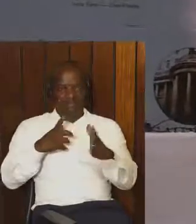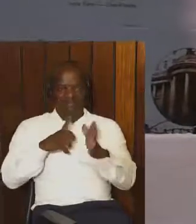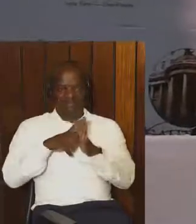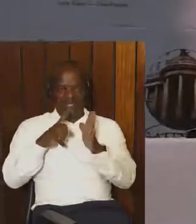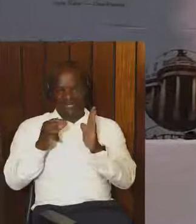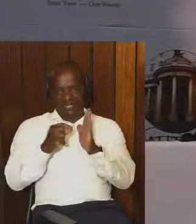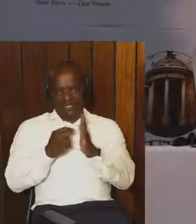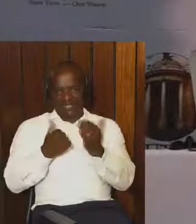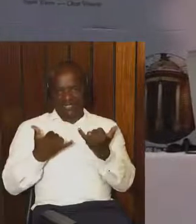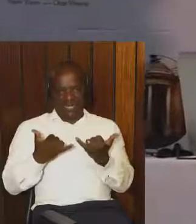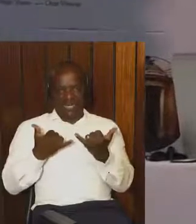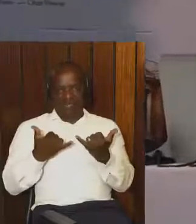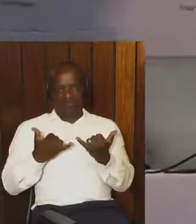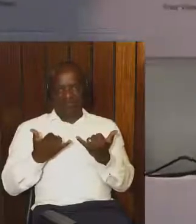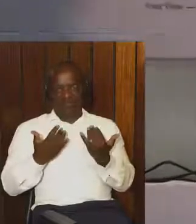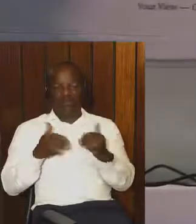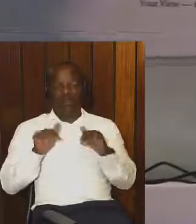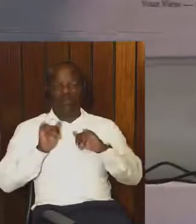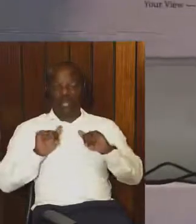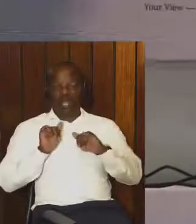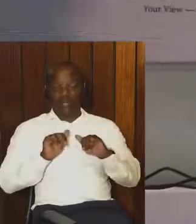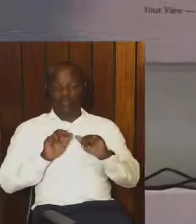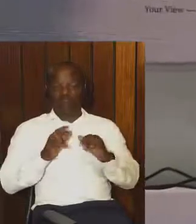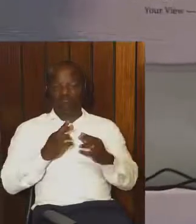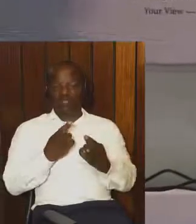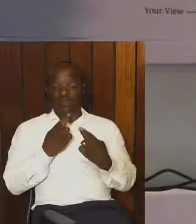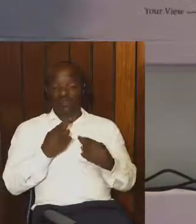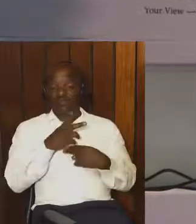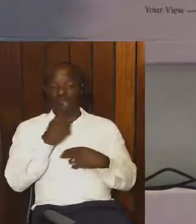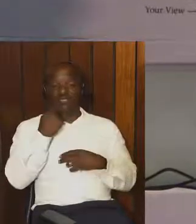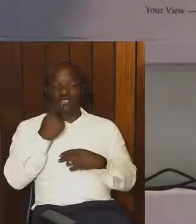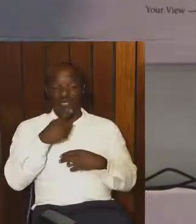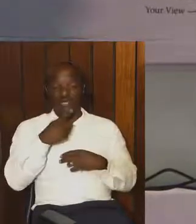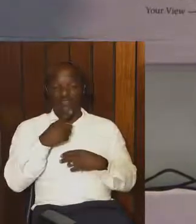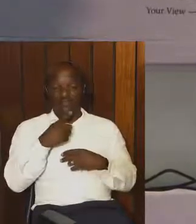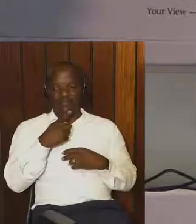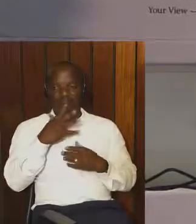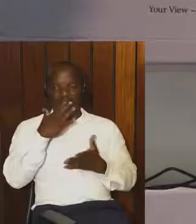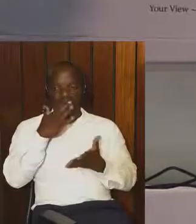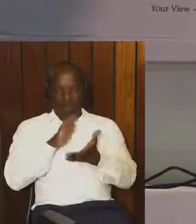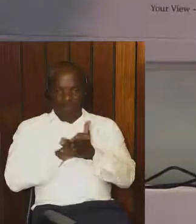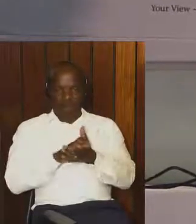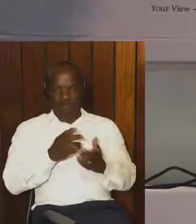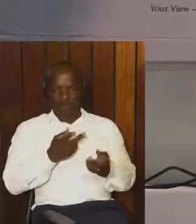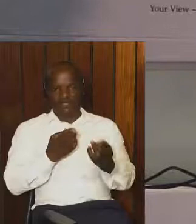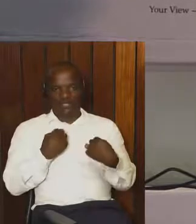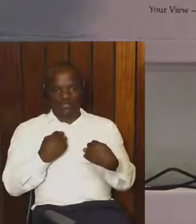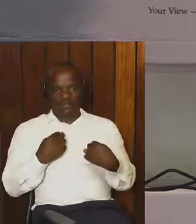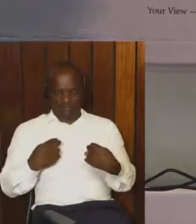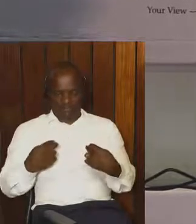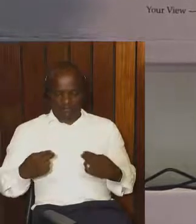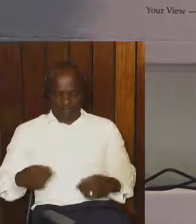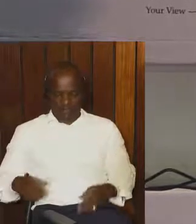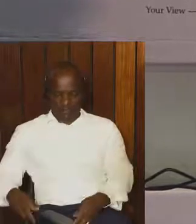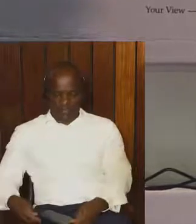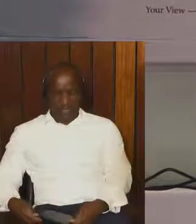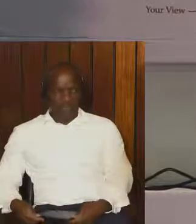think we'll await that report that you said you'll send to us, and then we'll also, and